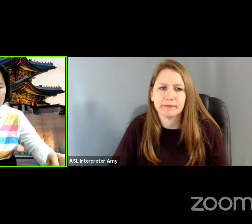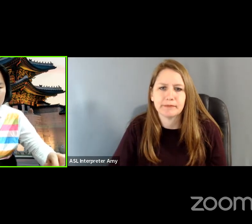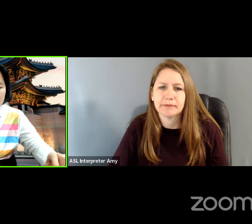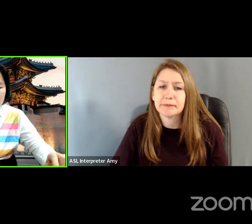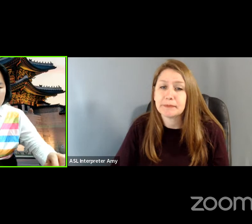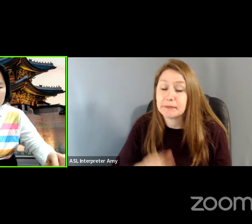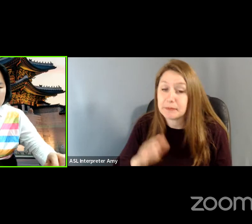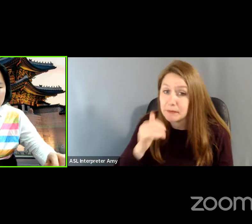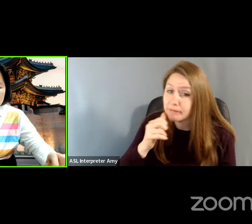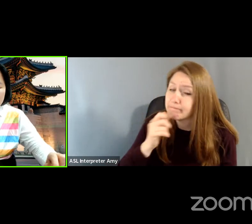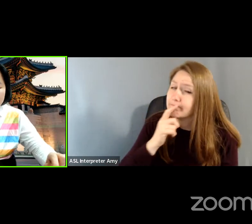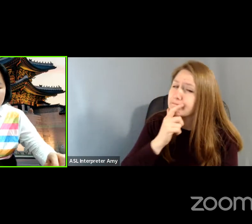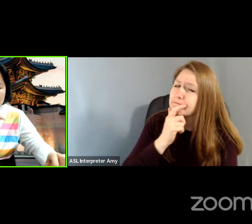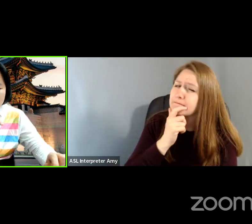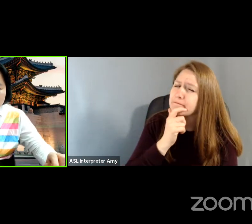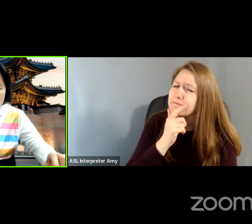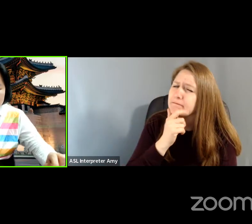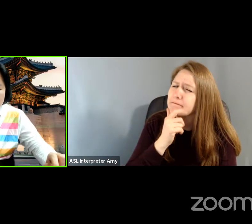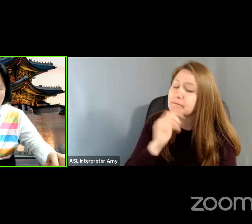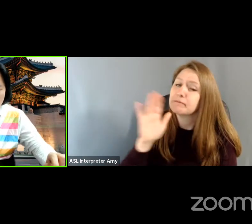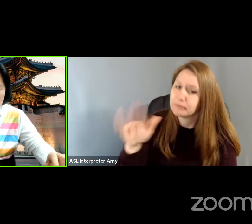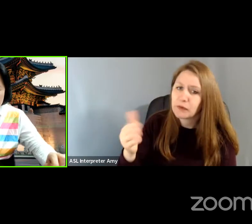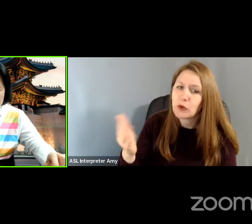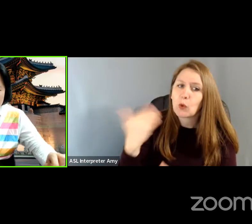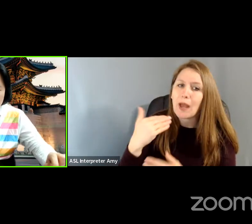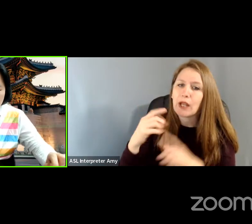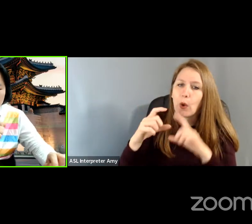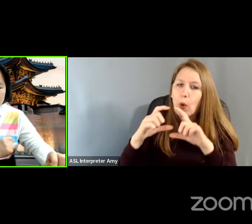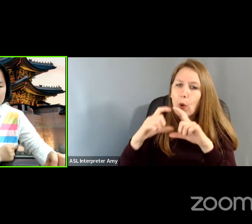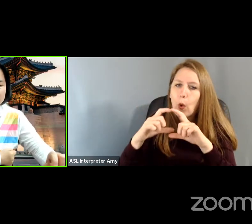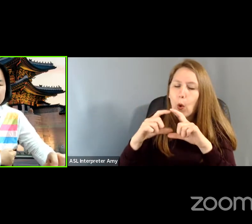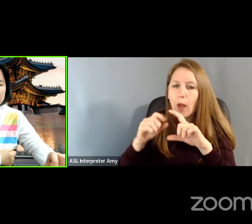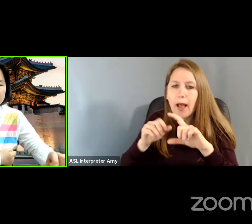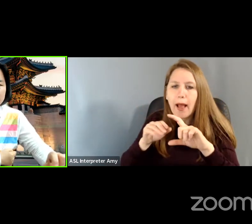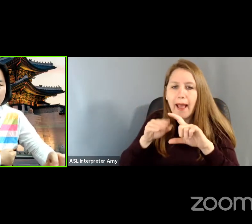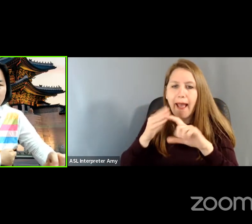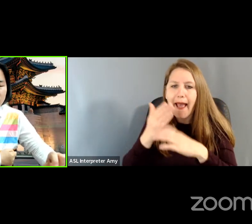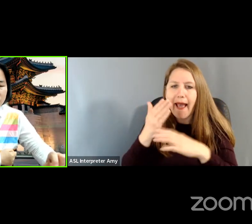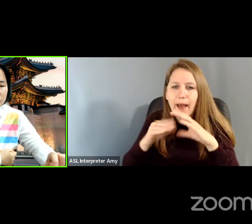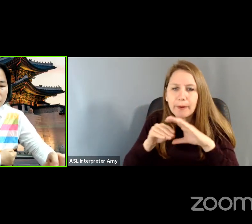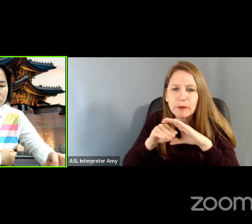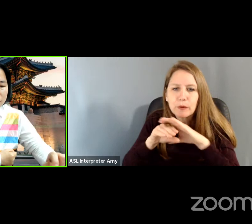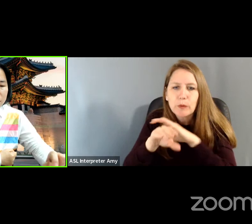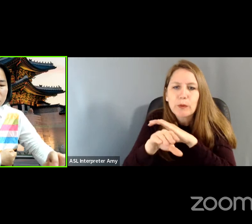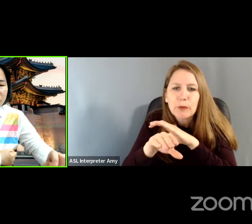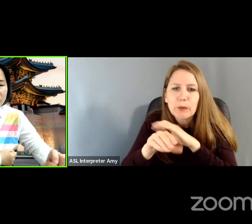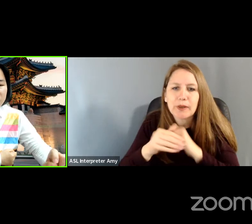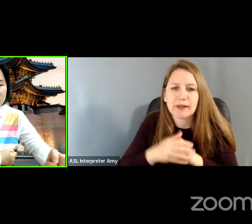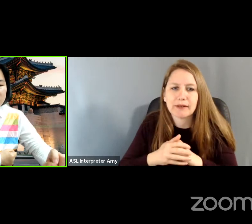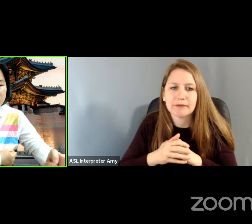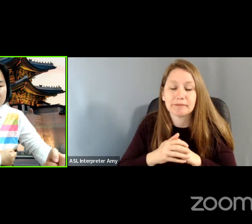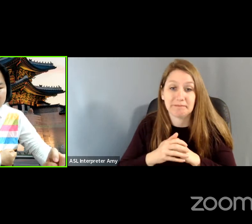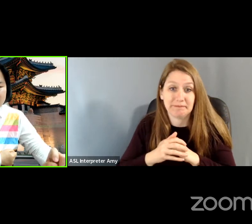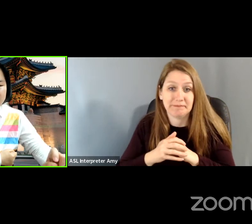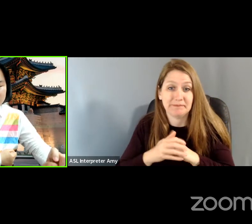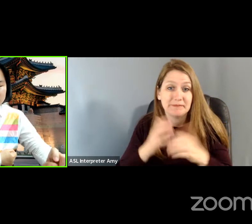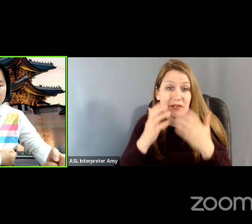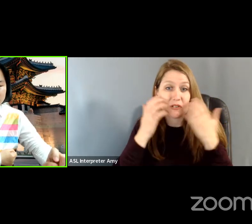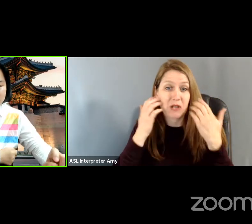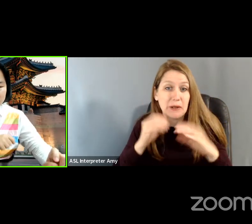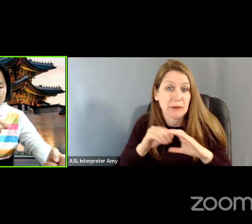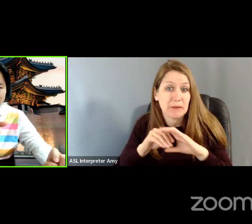Then put your hand through this hole in the door. The tiger did